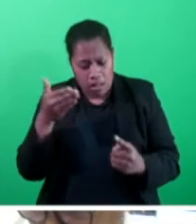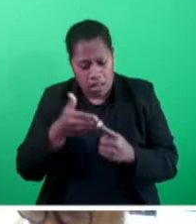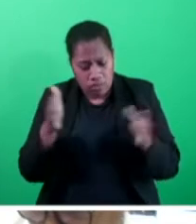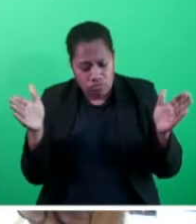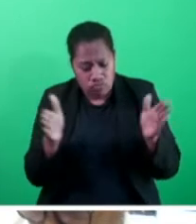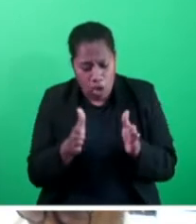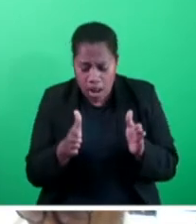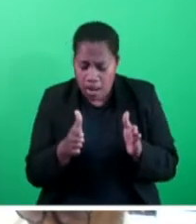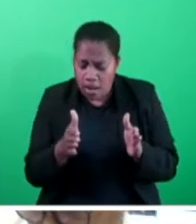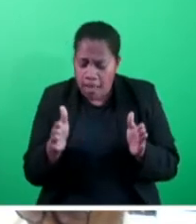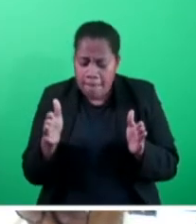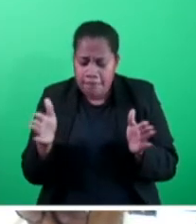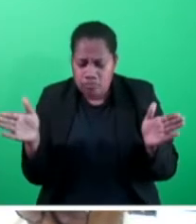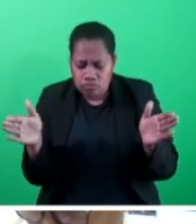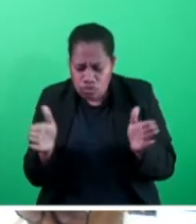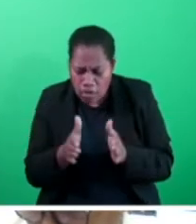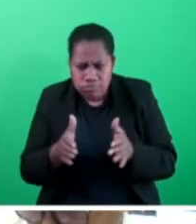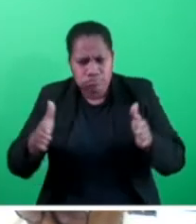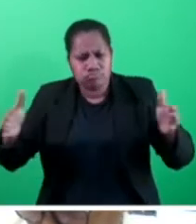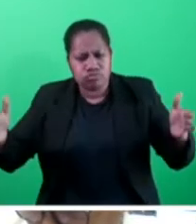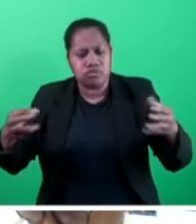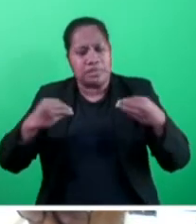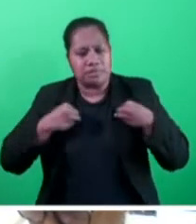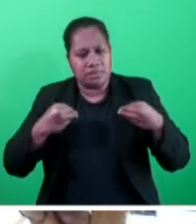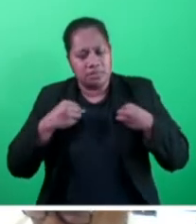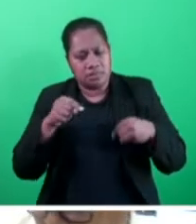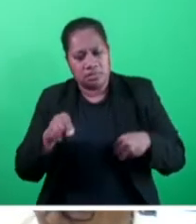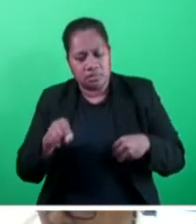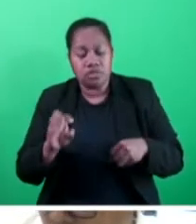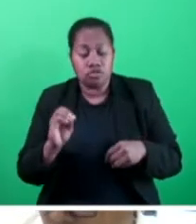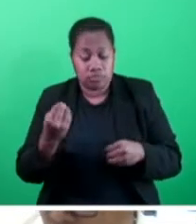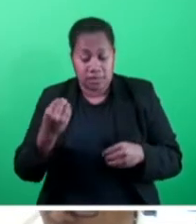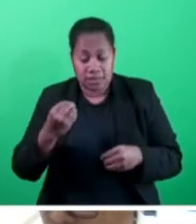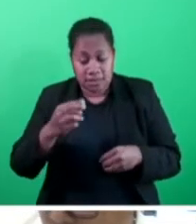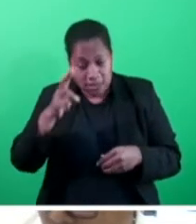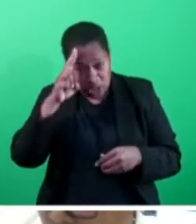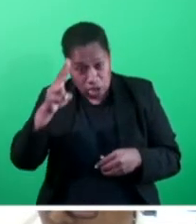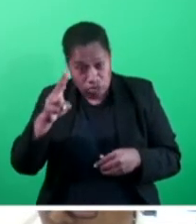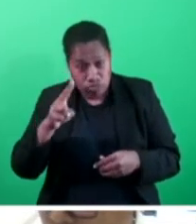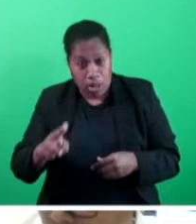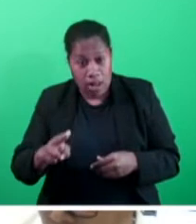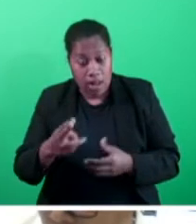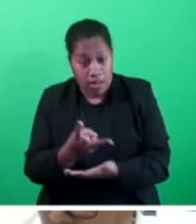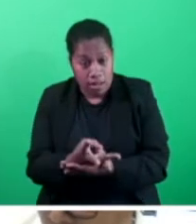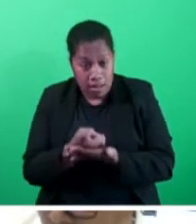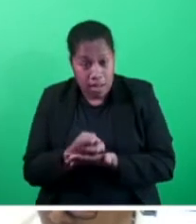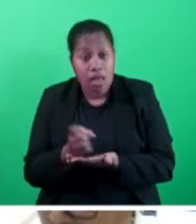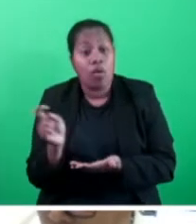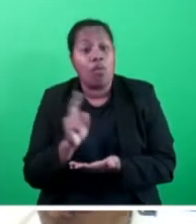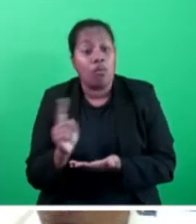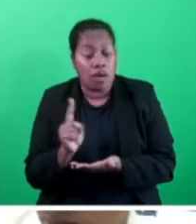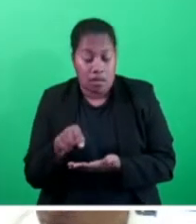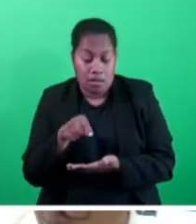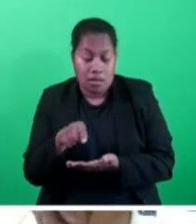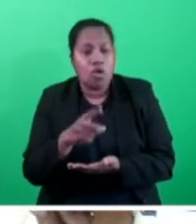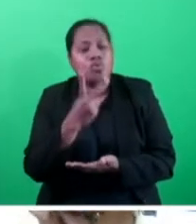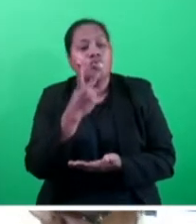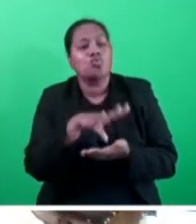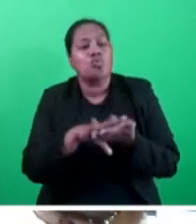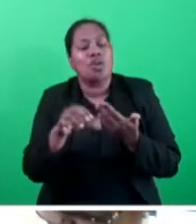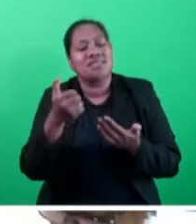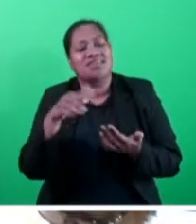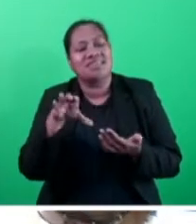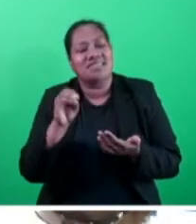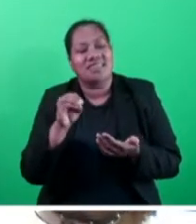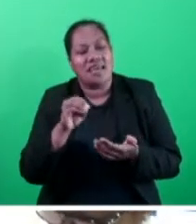were located. Mr. Speaker said the national minimum wage rate was increased to $2.68 from